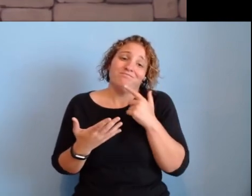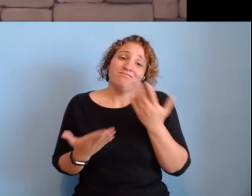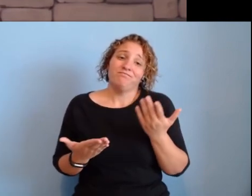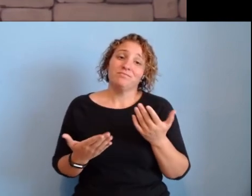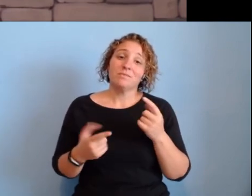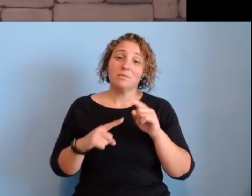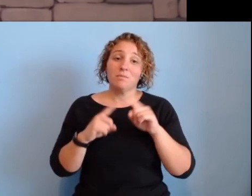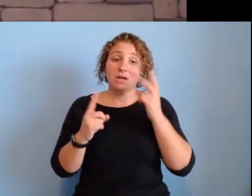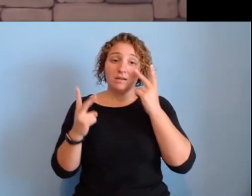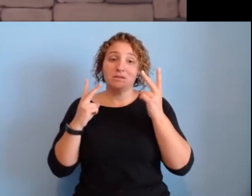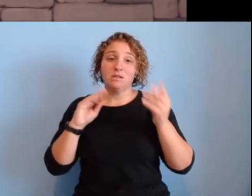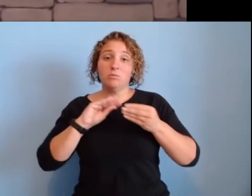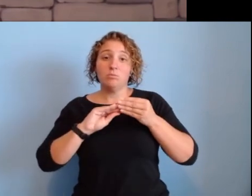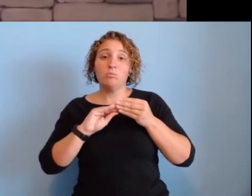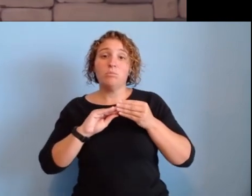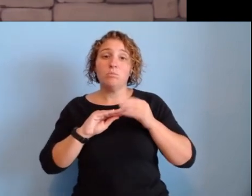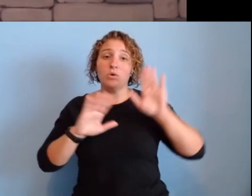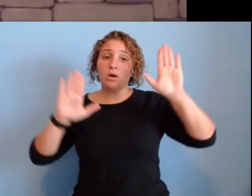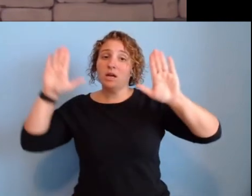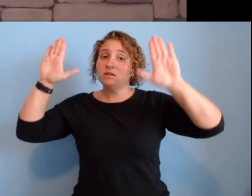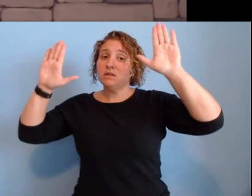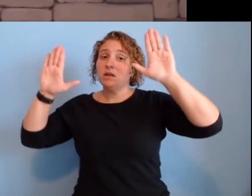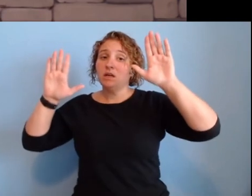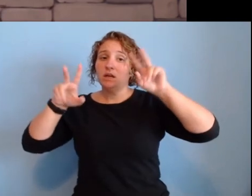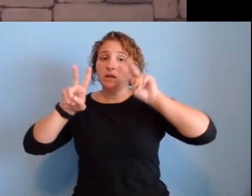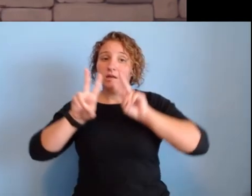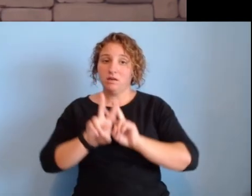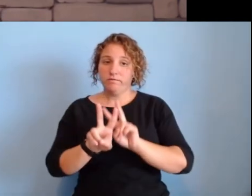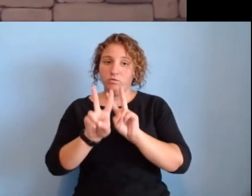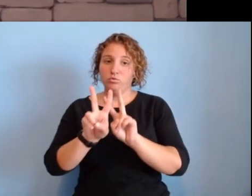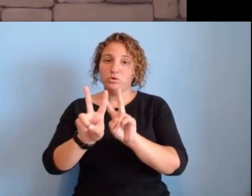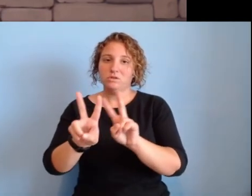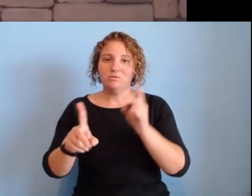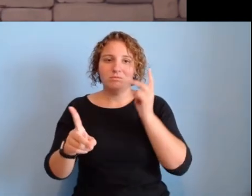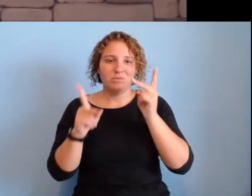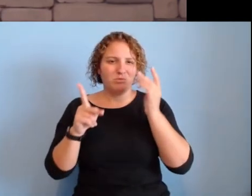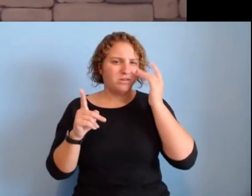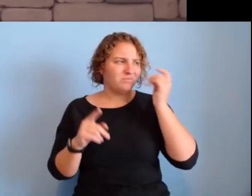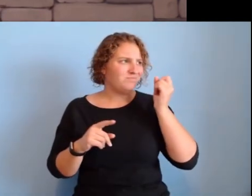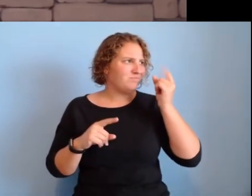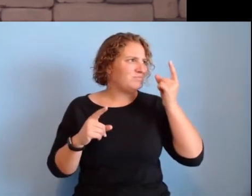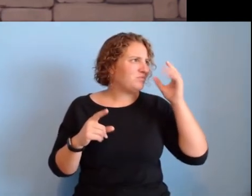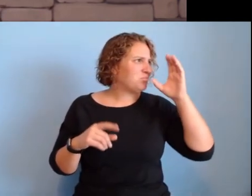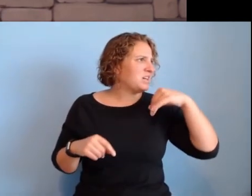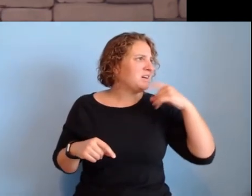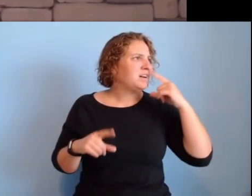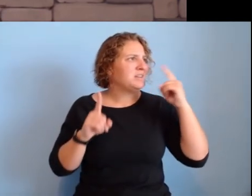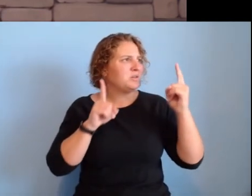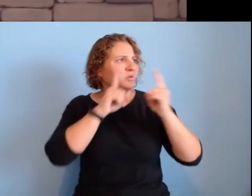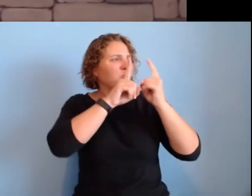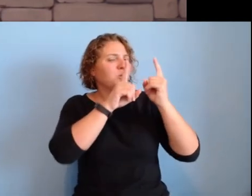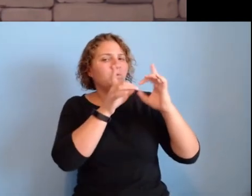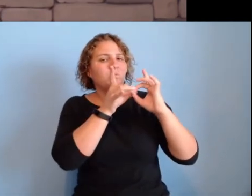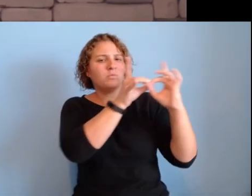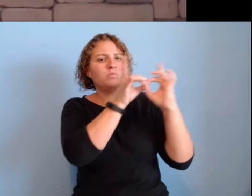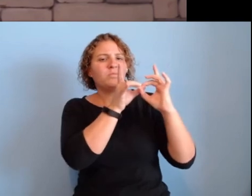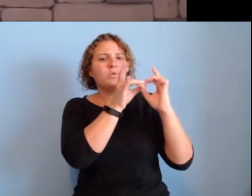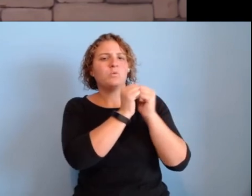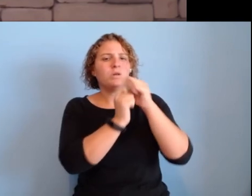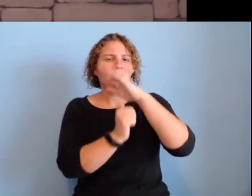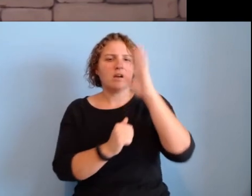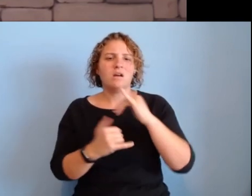I've seen more hands going up at funerals, more people realizing things are weird. They need to get right with God. But